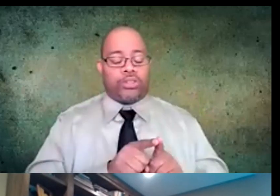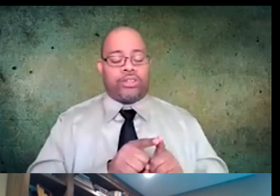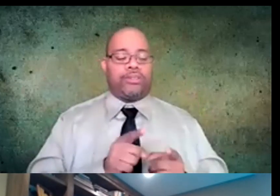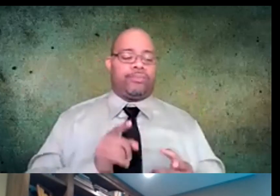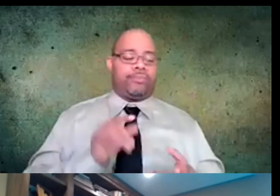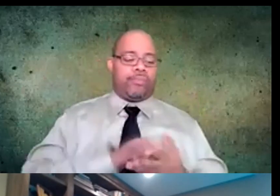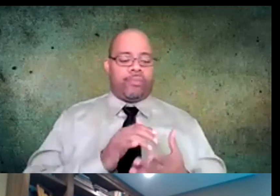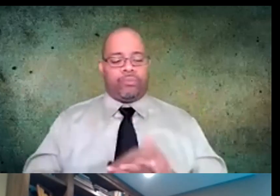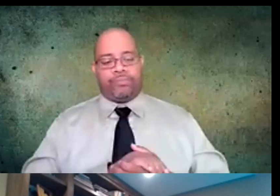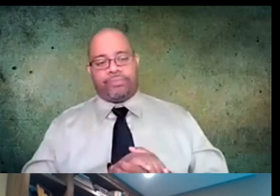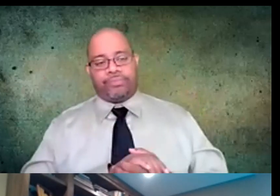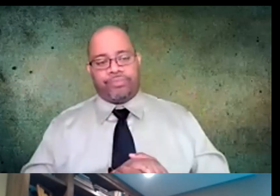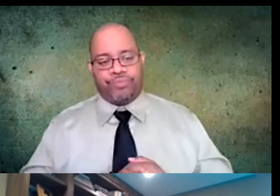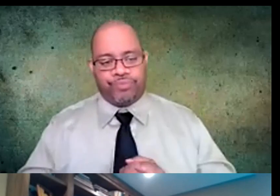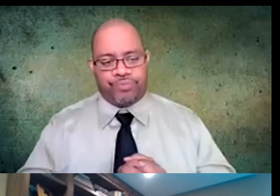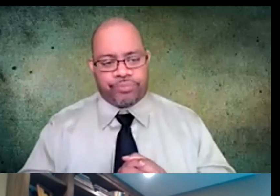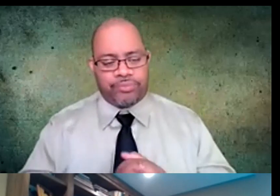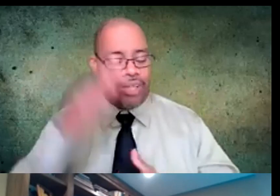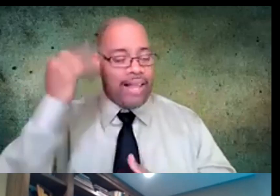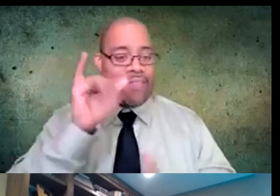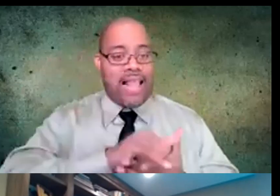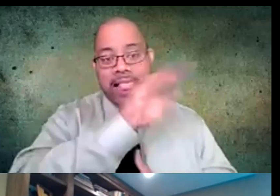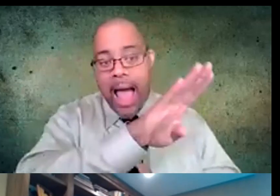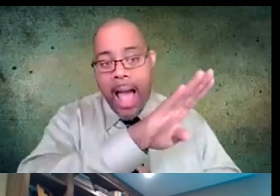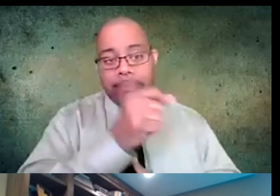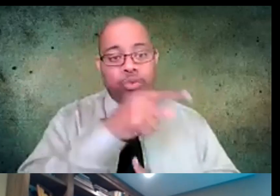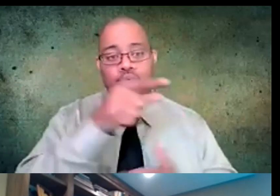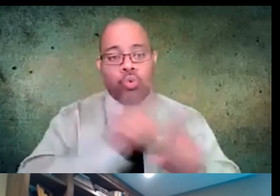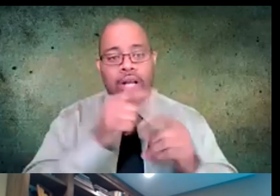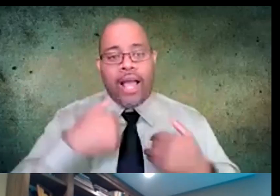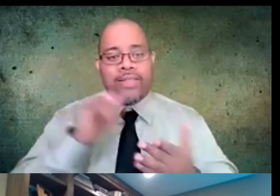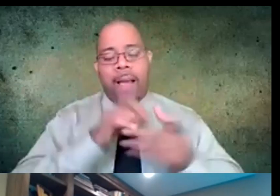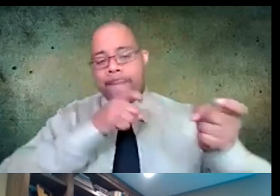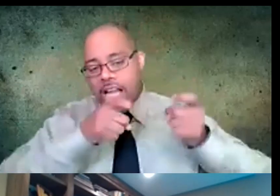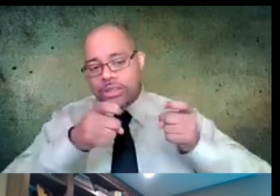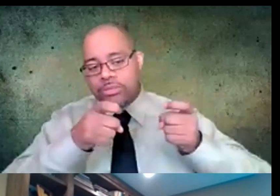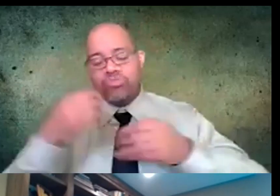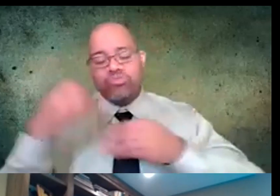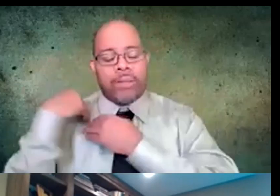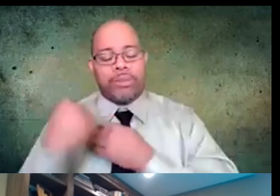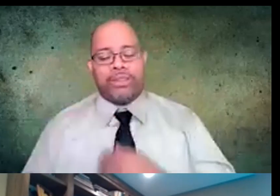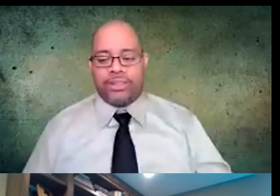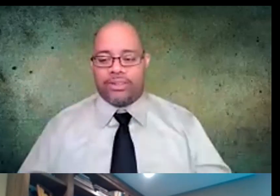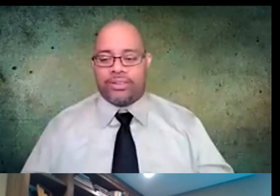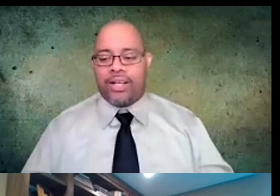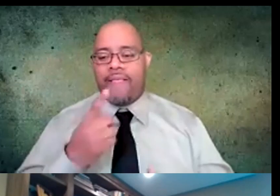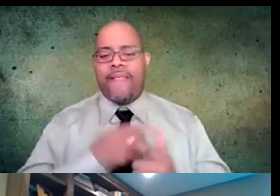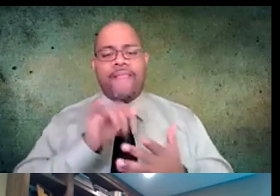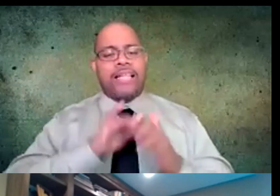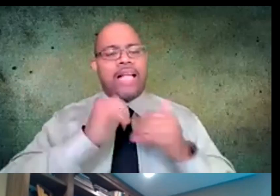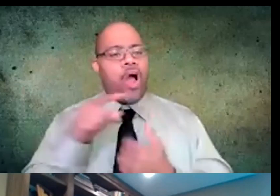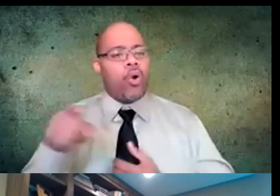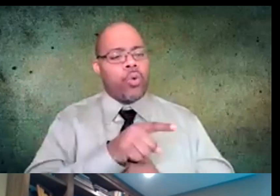the head of that lab, right? So she also has that management responsibilities. And this is how